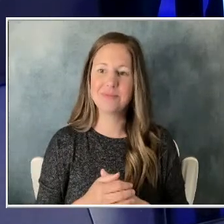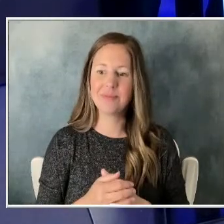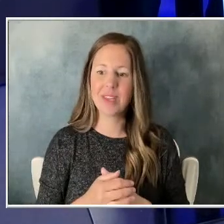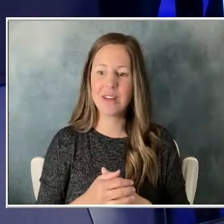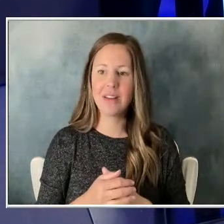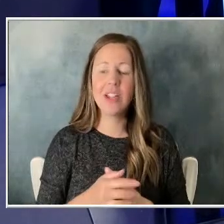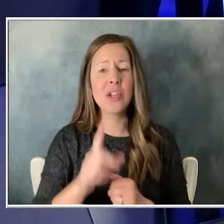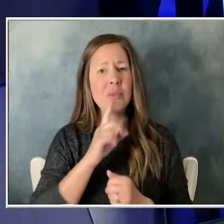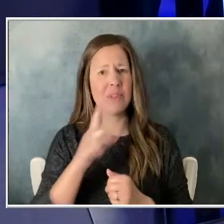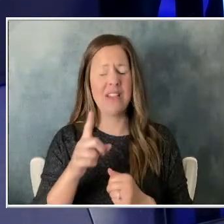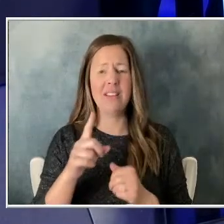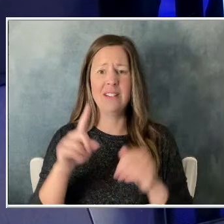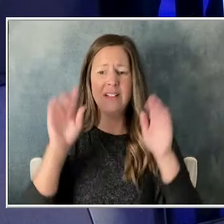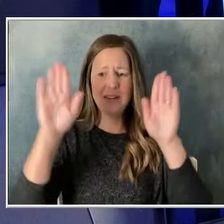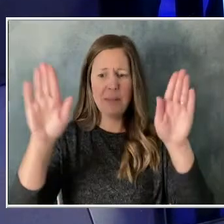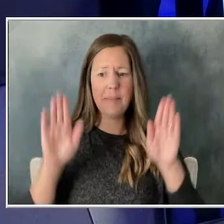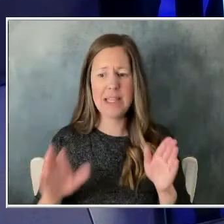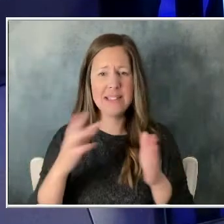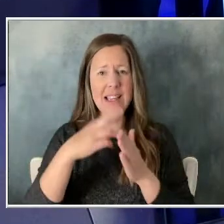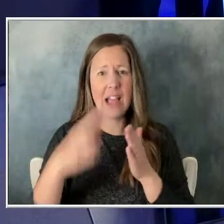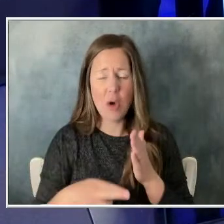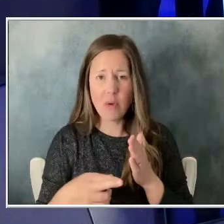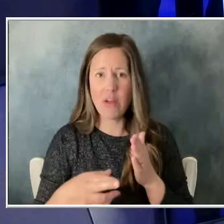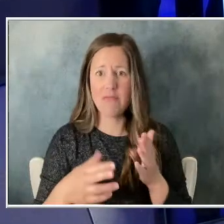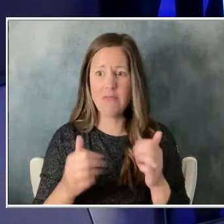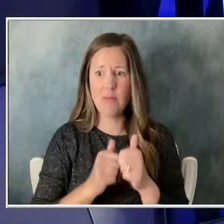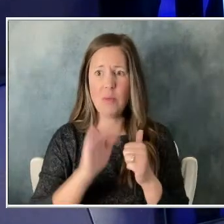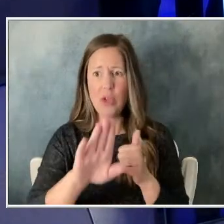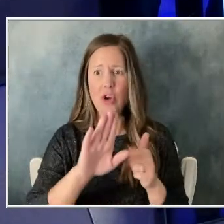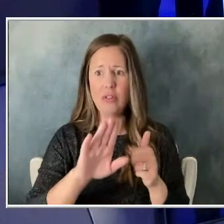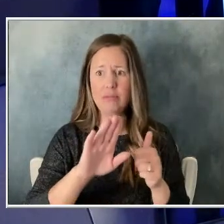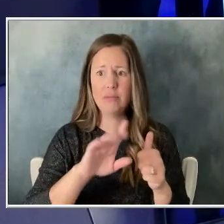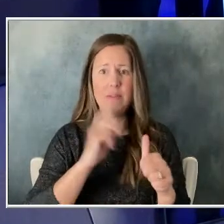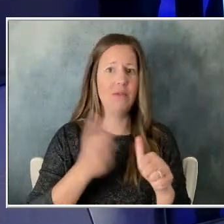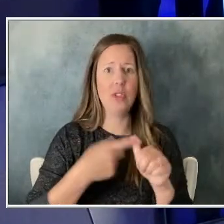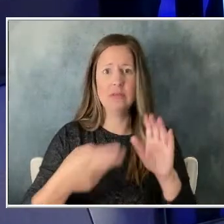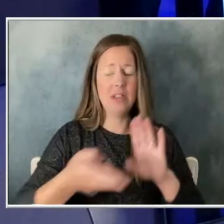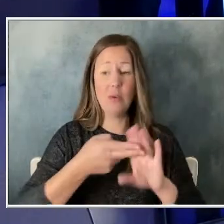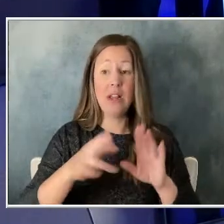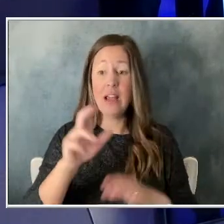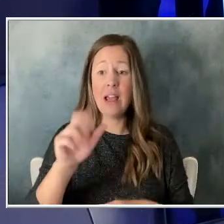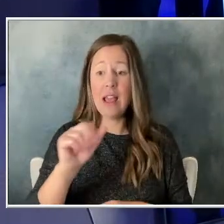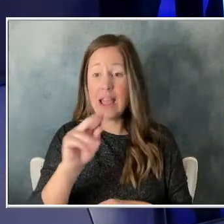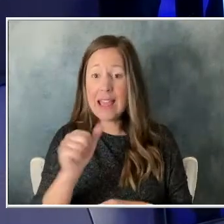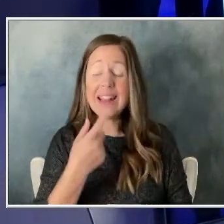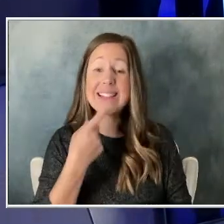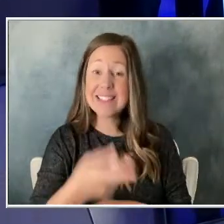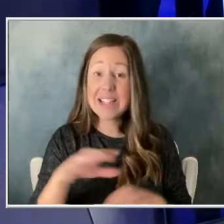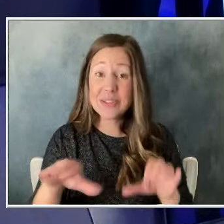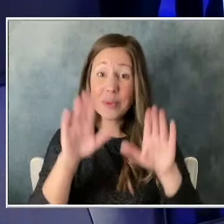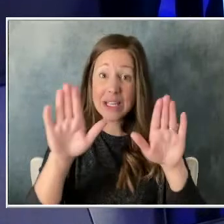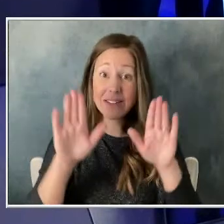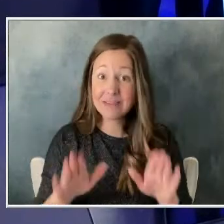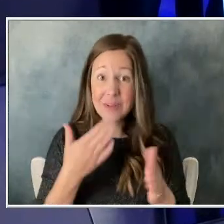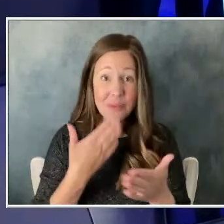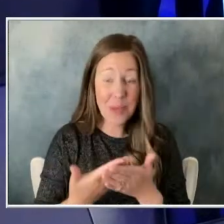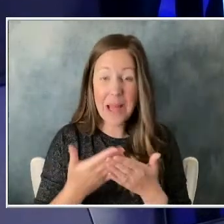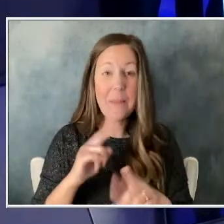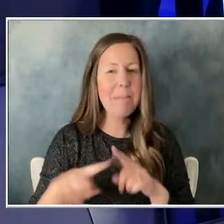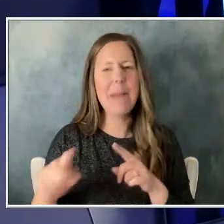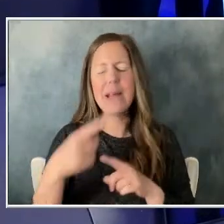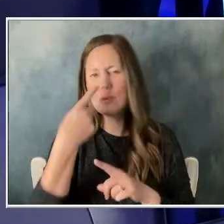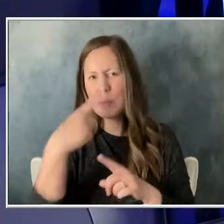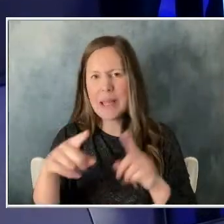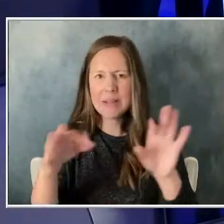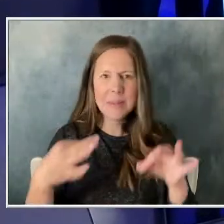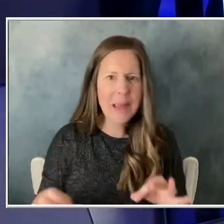outcome considering the original diagnosis. Anna, first of all, you said you're doing well. Tell us a little bit more about that, how you're